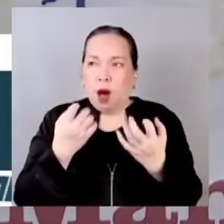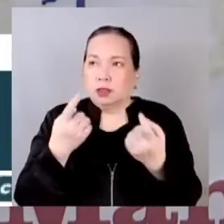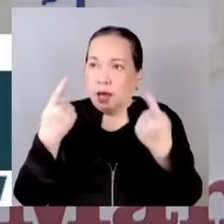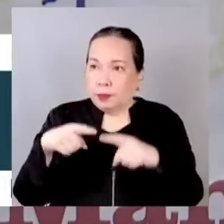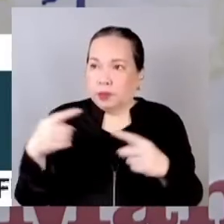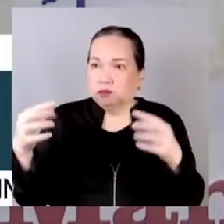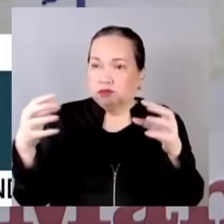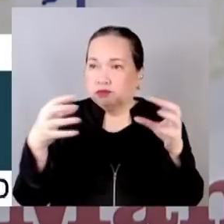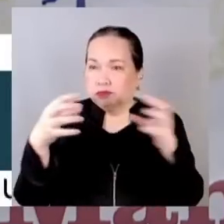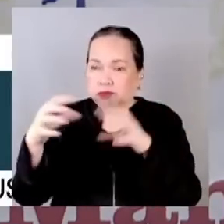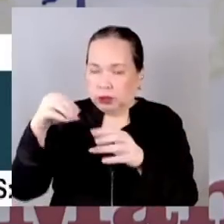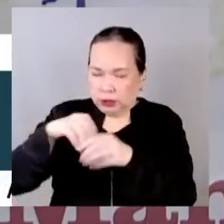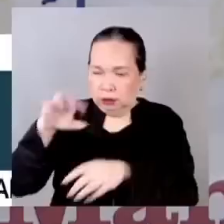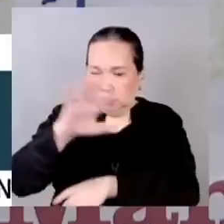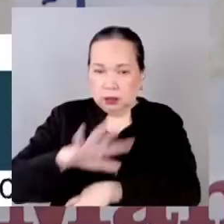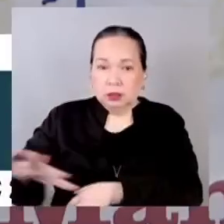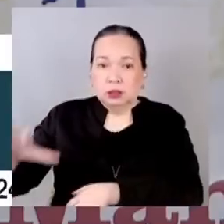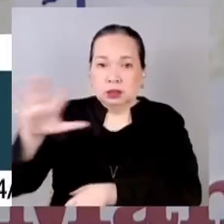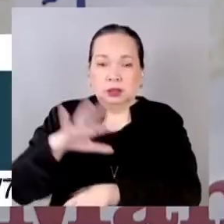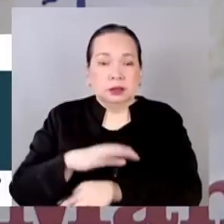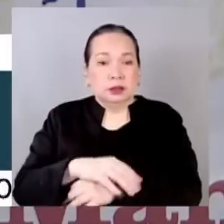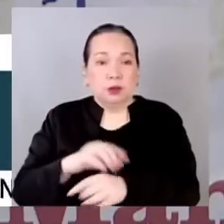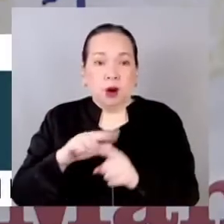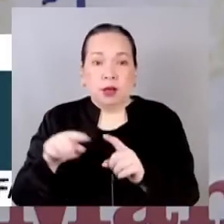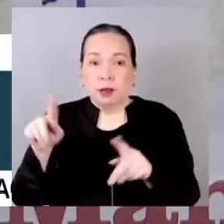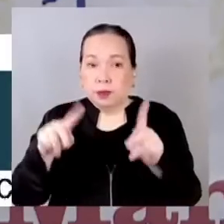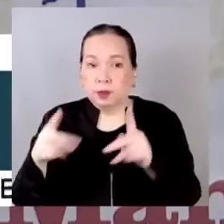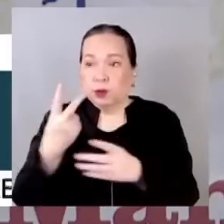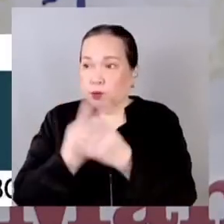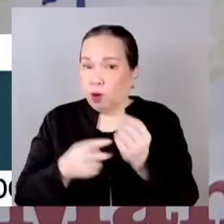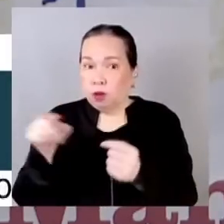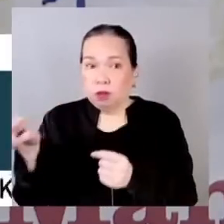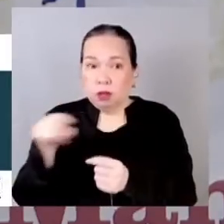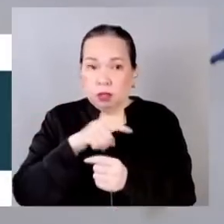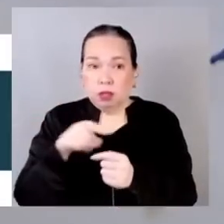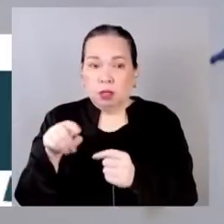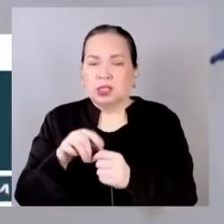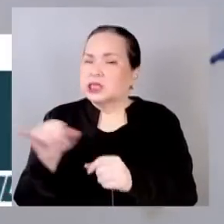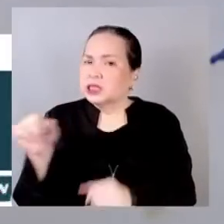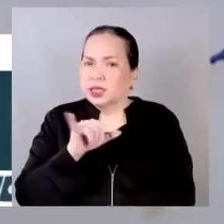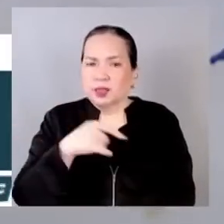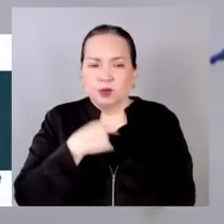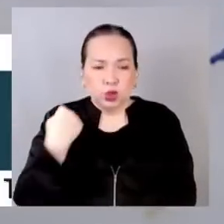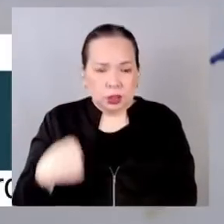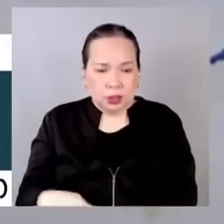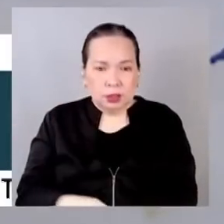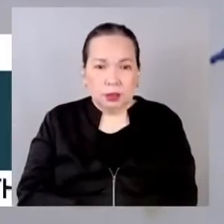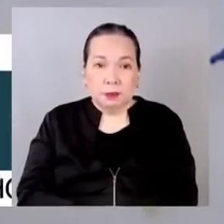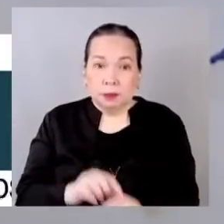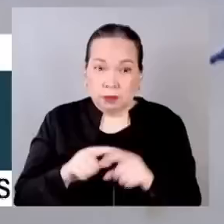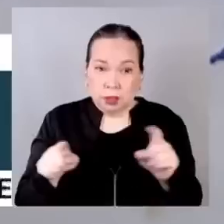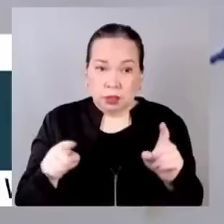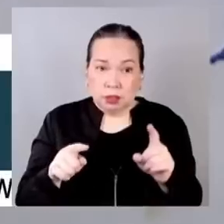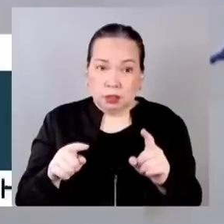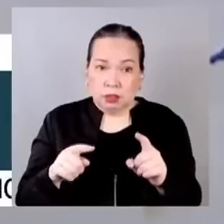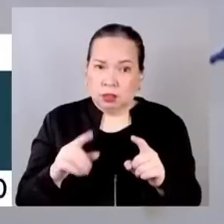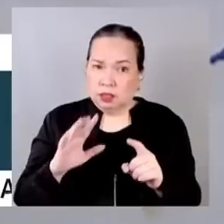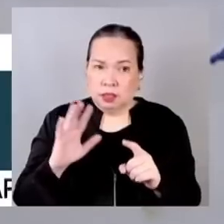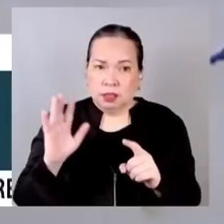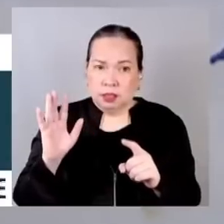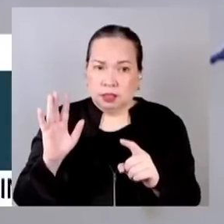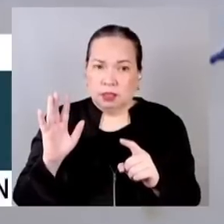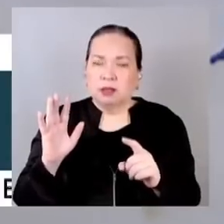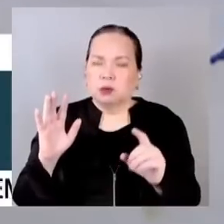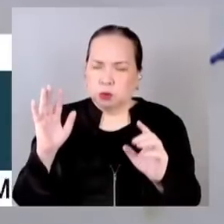the strait, because people on both sides are Chinese. But we will not renounce the use of force,